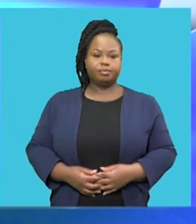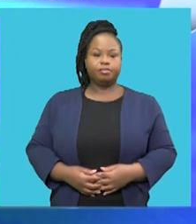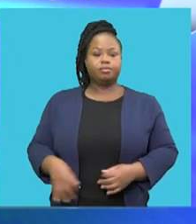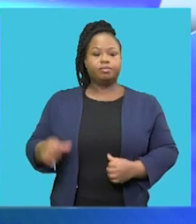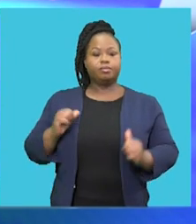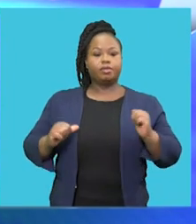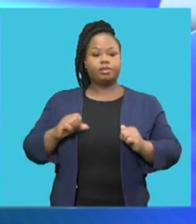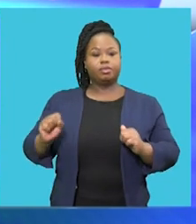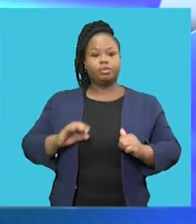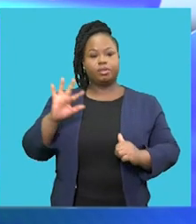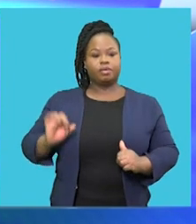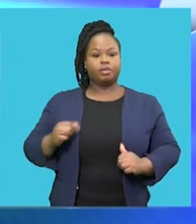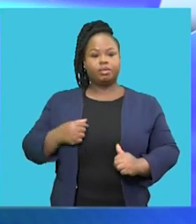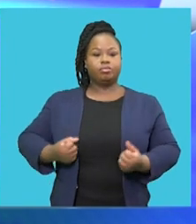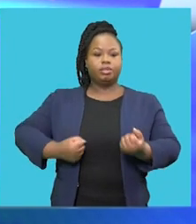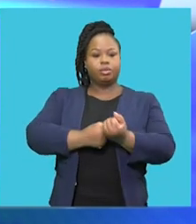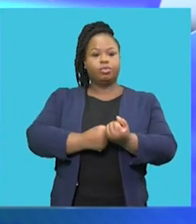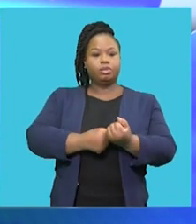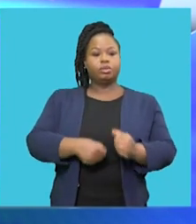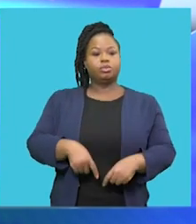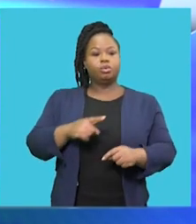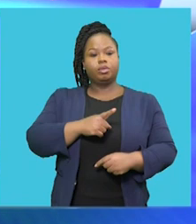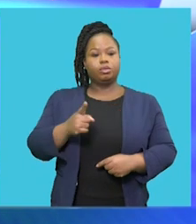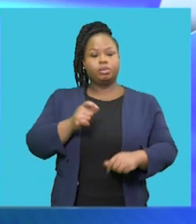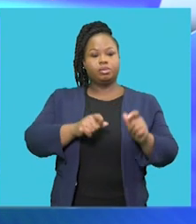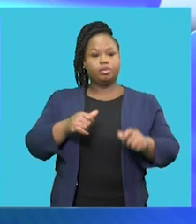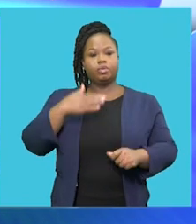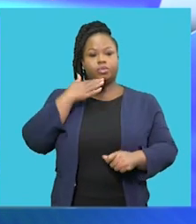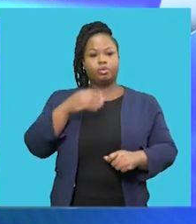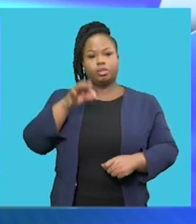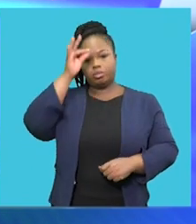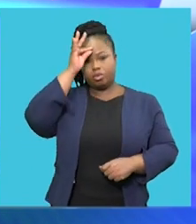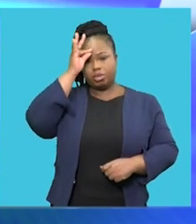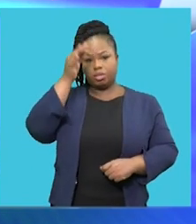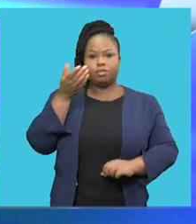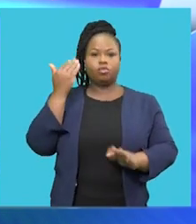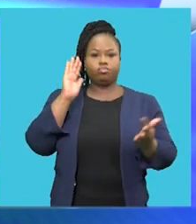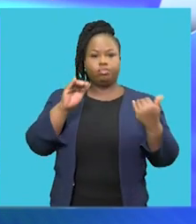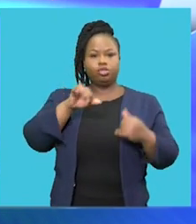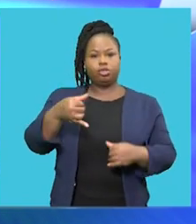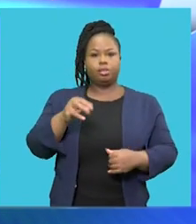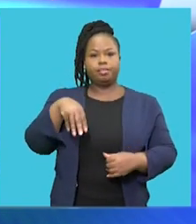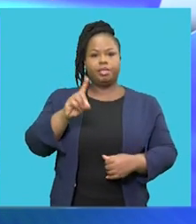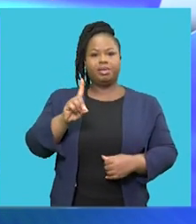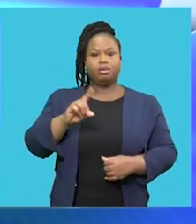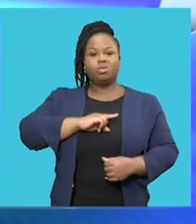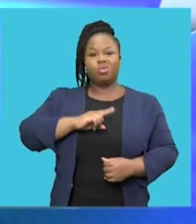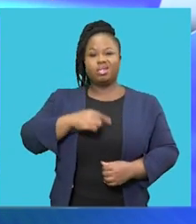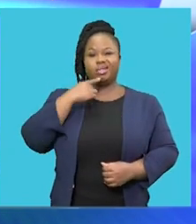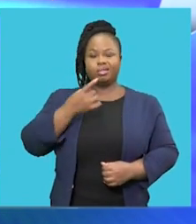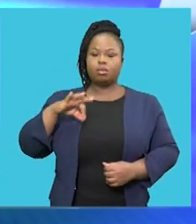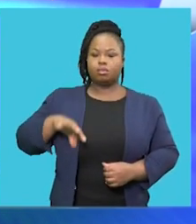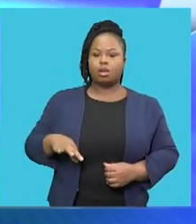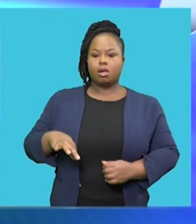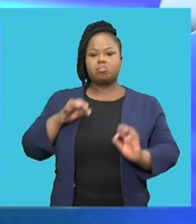I-Action SA iphose inkxaso yayo emva kwamagosa okhuseleko lesebe lamapolisa omasipala wase Goli aqhankqalazela umba